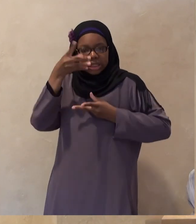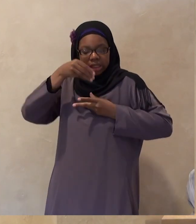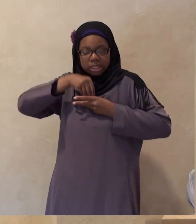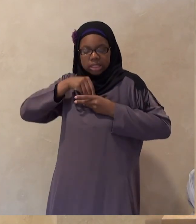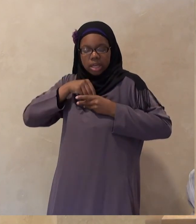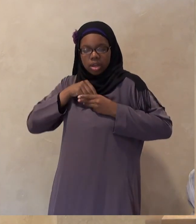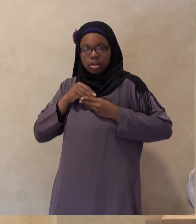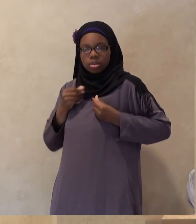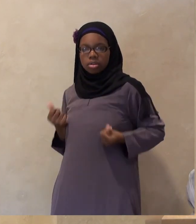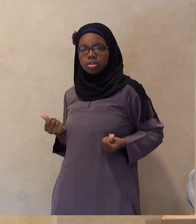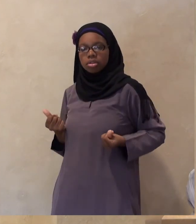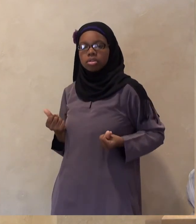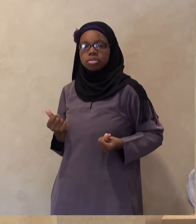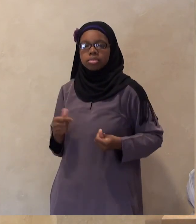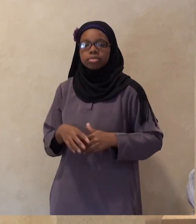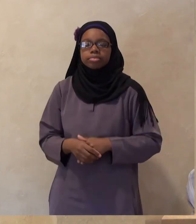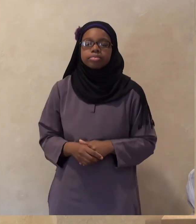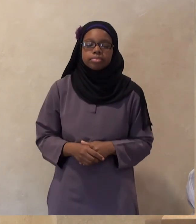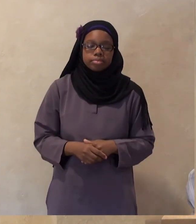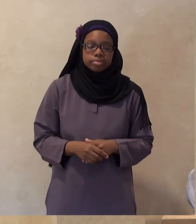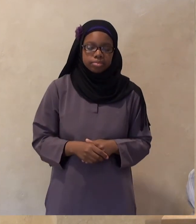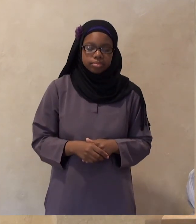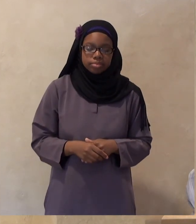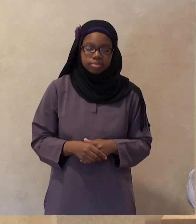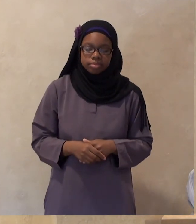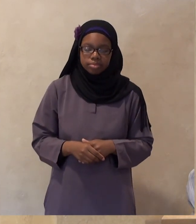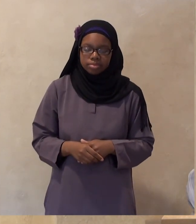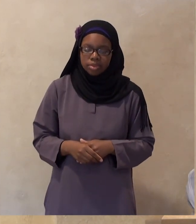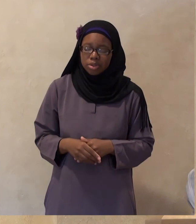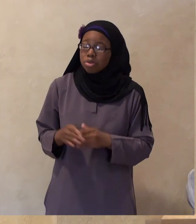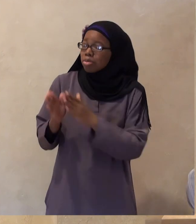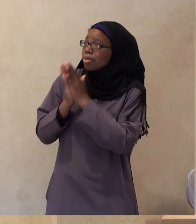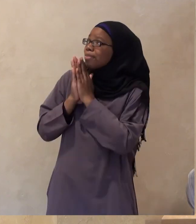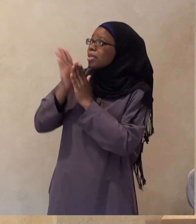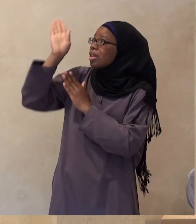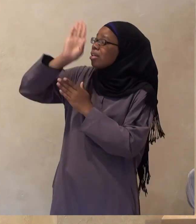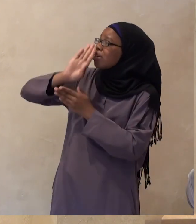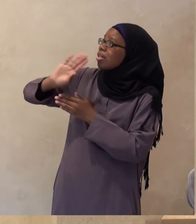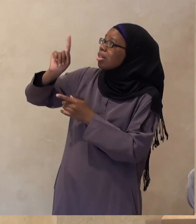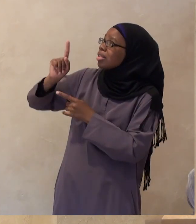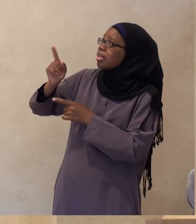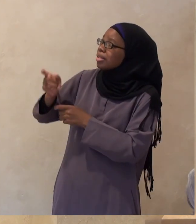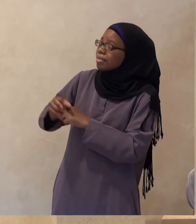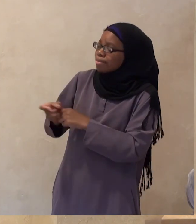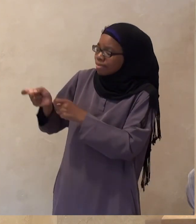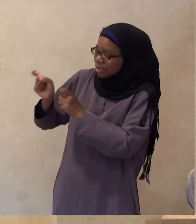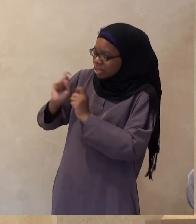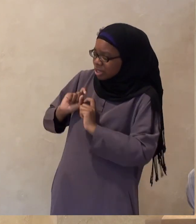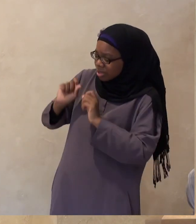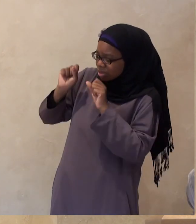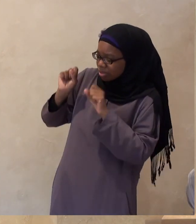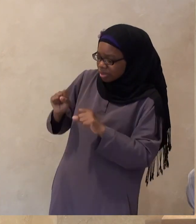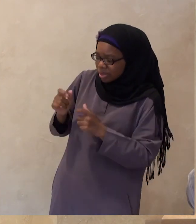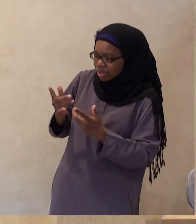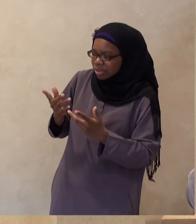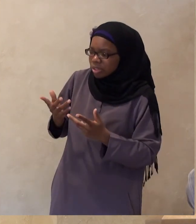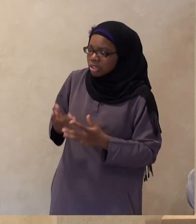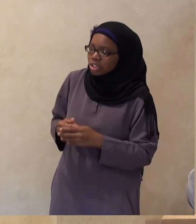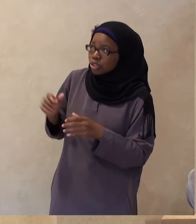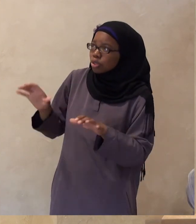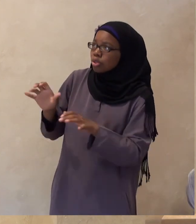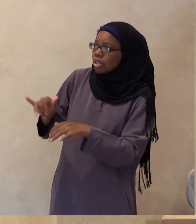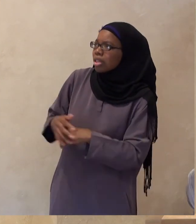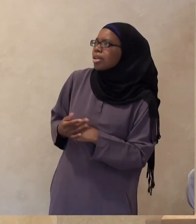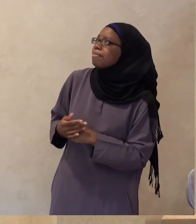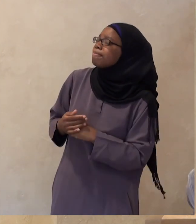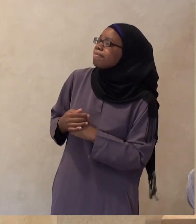cured. May Allah subhanahu wa ta'ala enable us to, may Allah subhanahu wa ta'ala give us tawfiq to increase